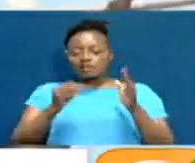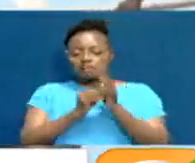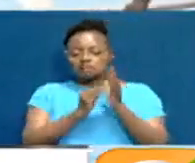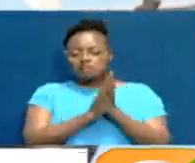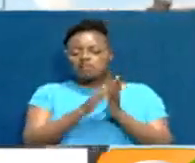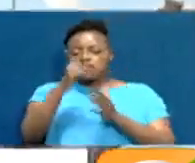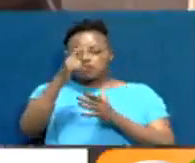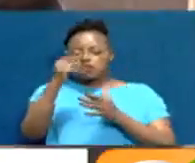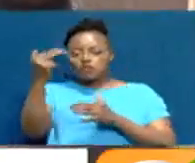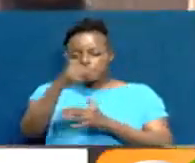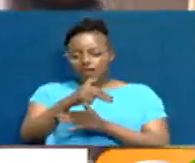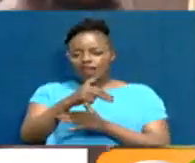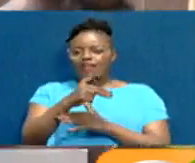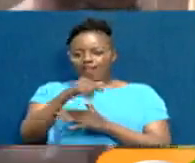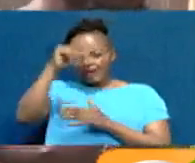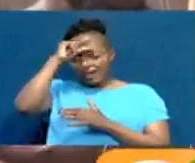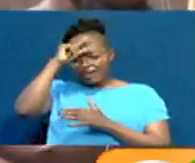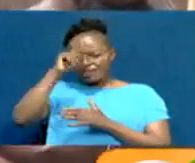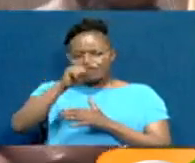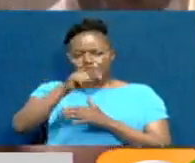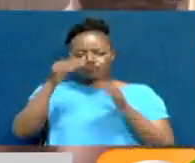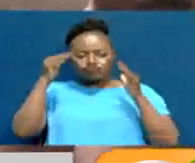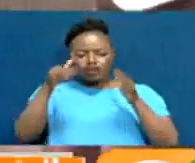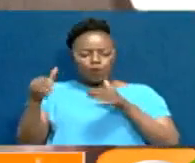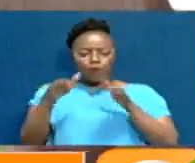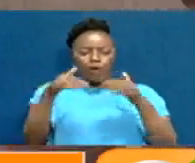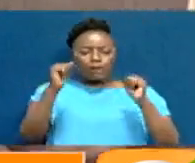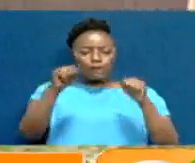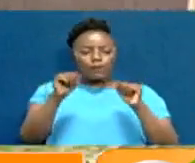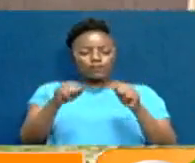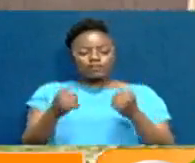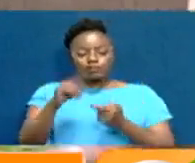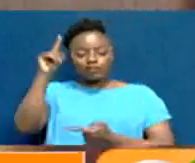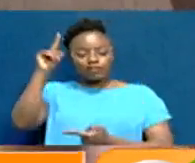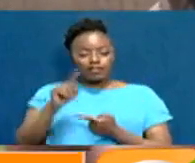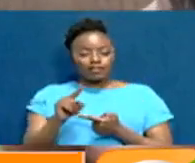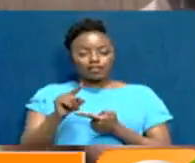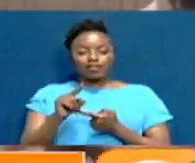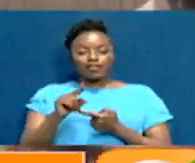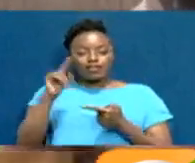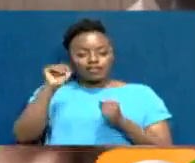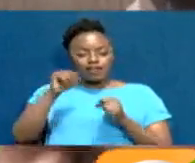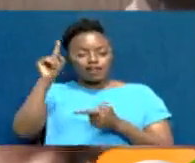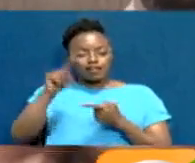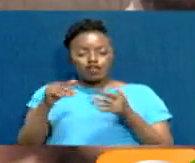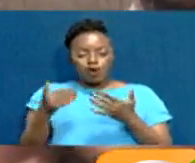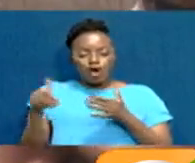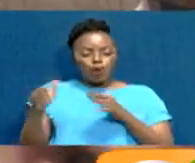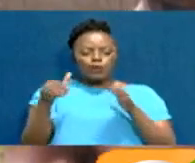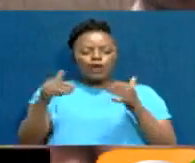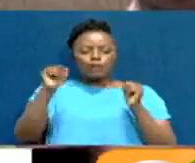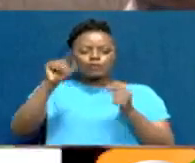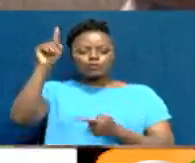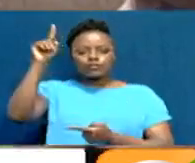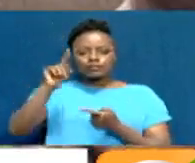fuel products. The government should look away such that they can subsidize. They can look a way of